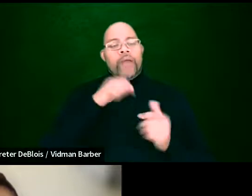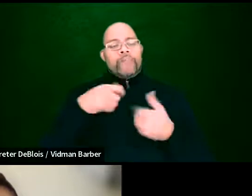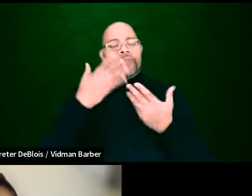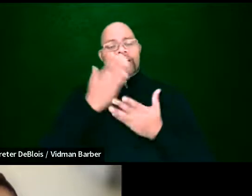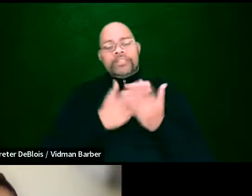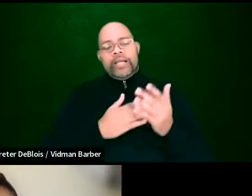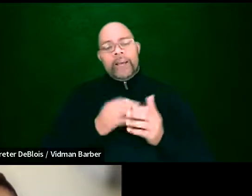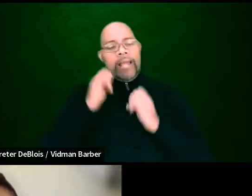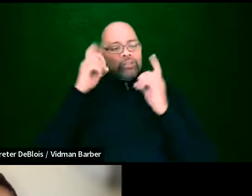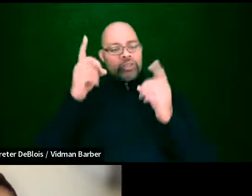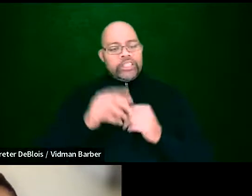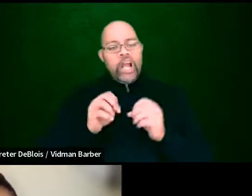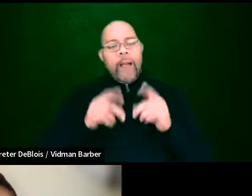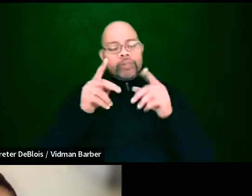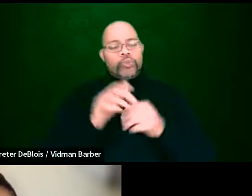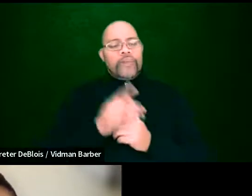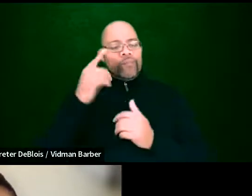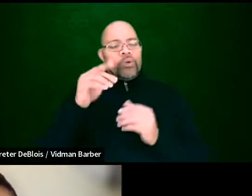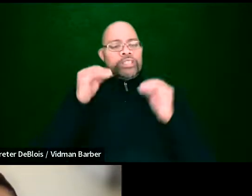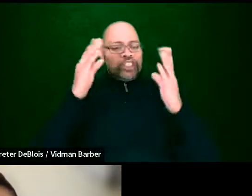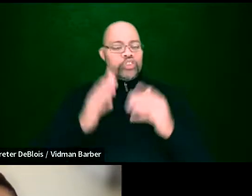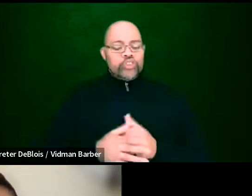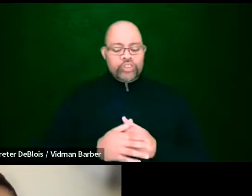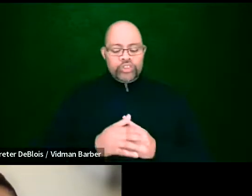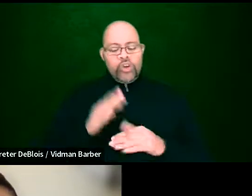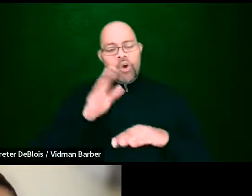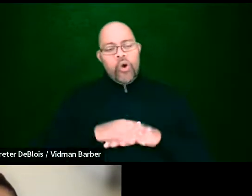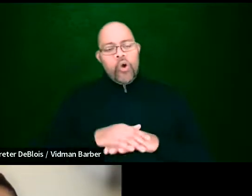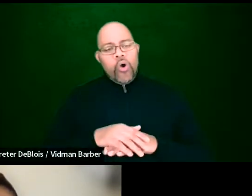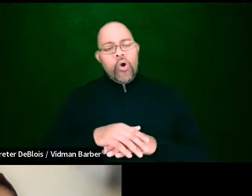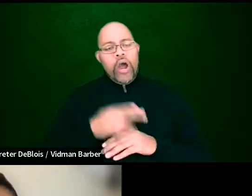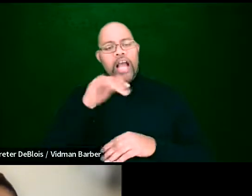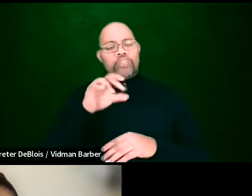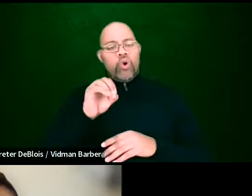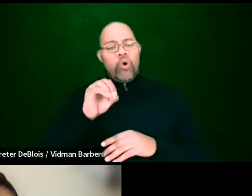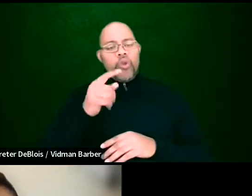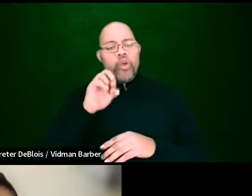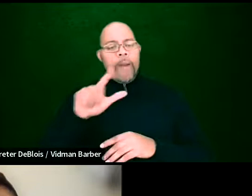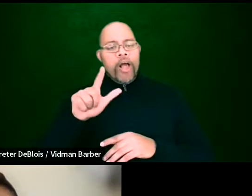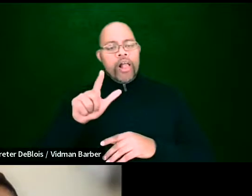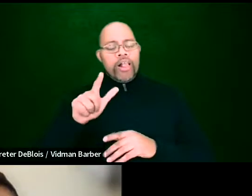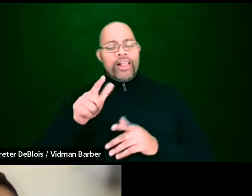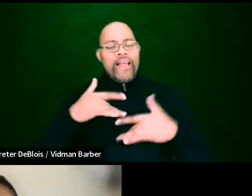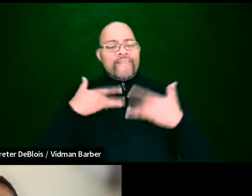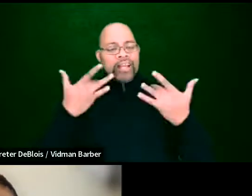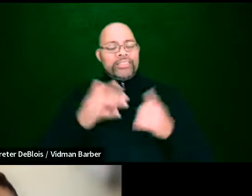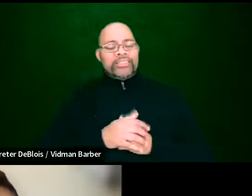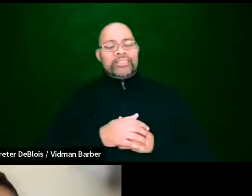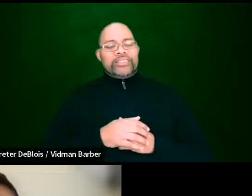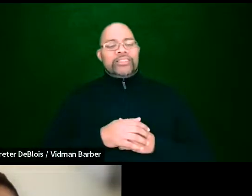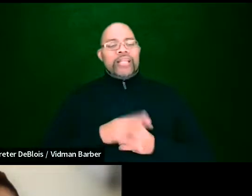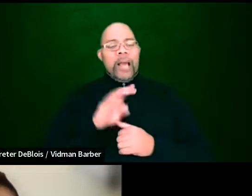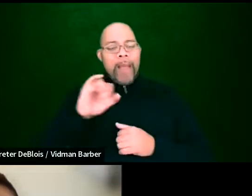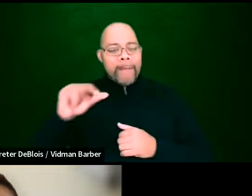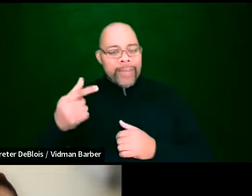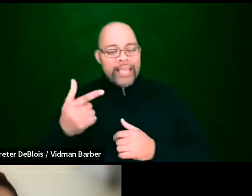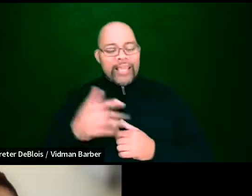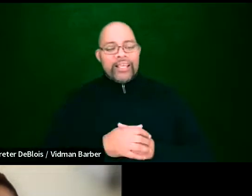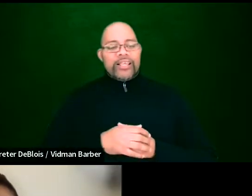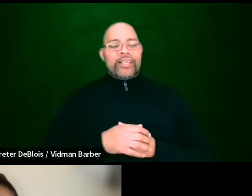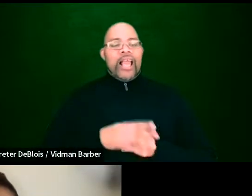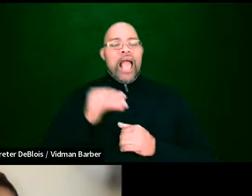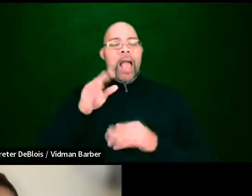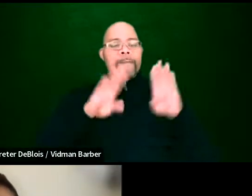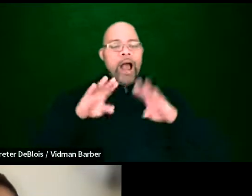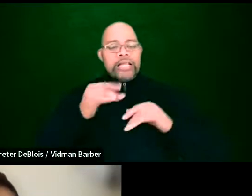some educational opportunities for teachers on hydrothermal events and seafloor mapping and now bioluminescence.